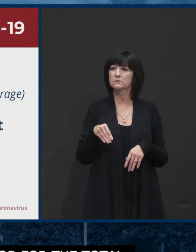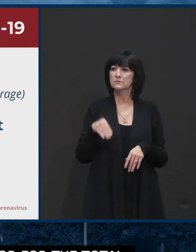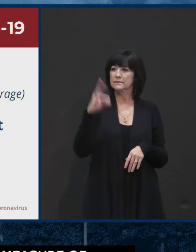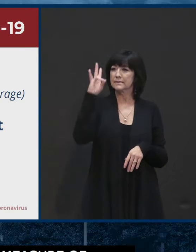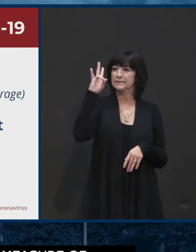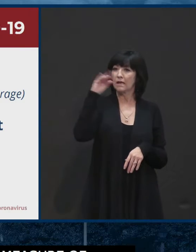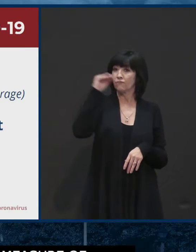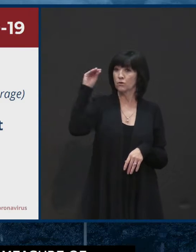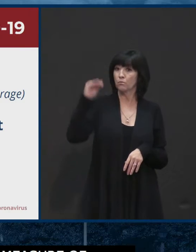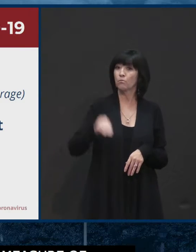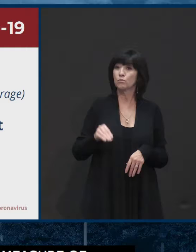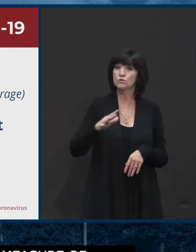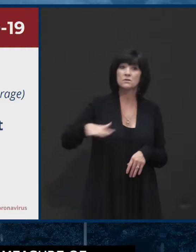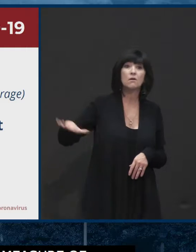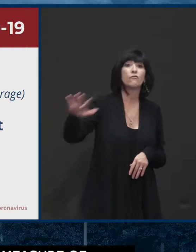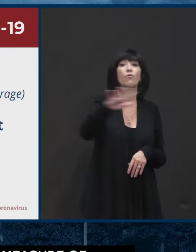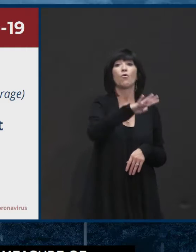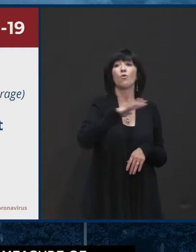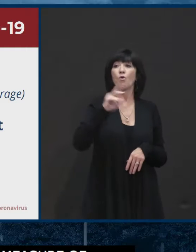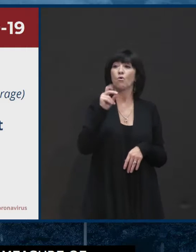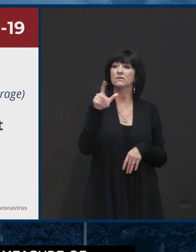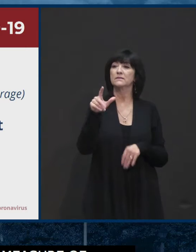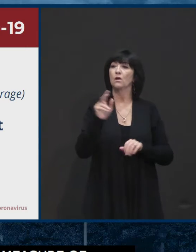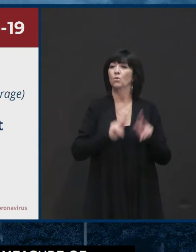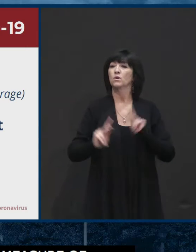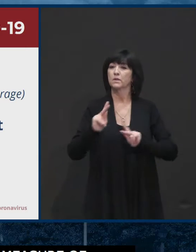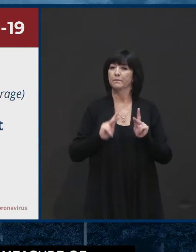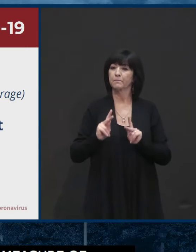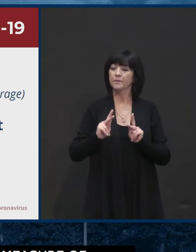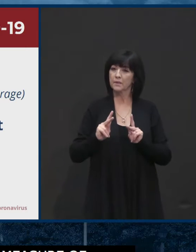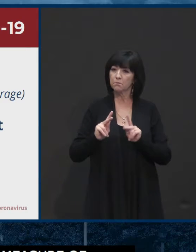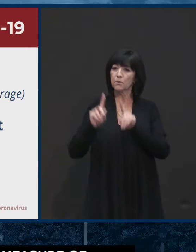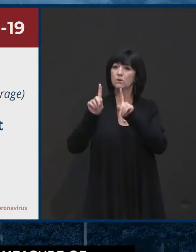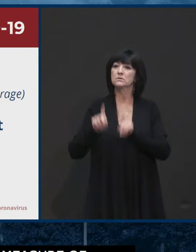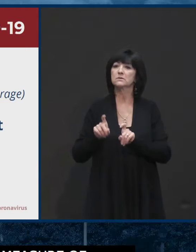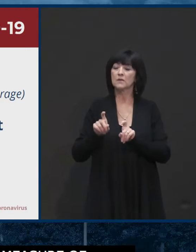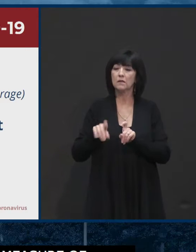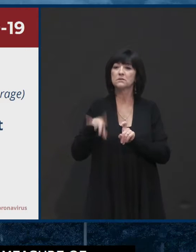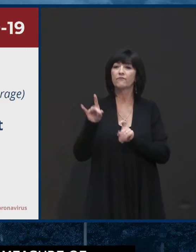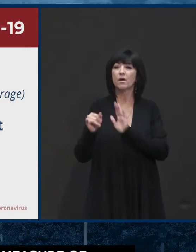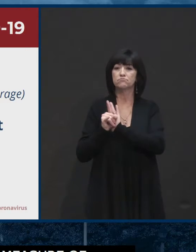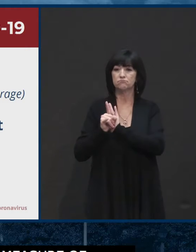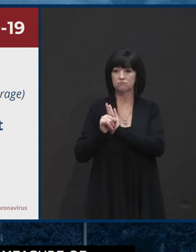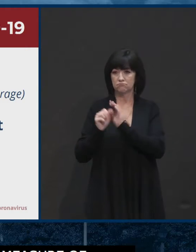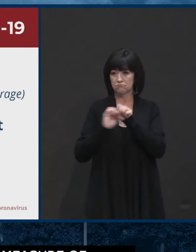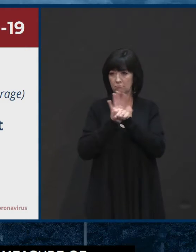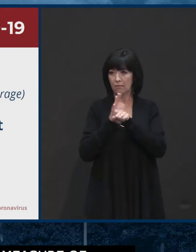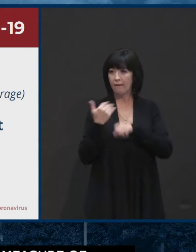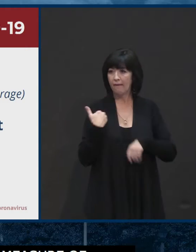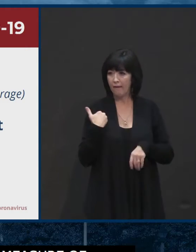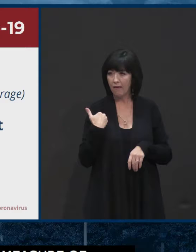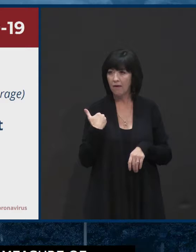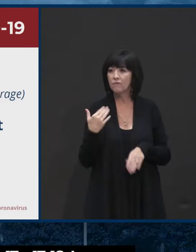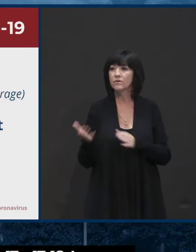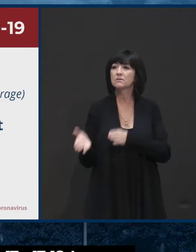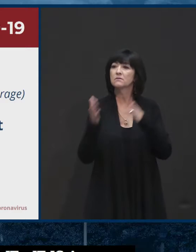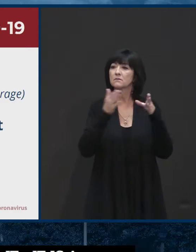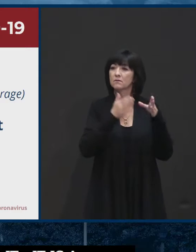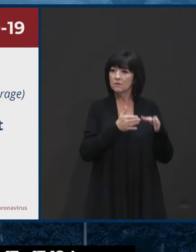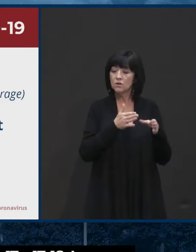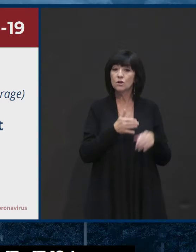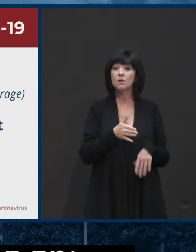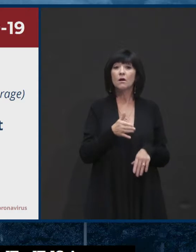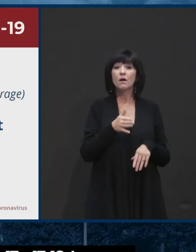prevalence by individual. It's a higher rate because we are testing more people more